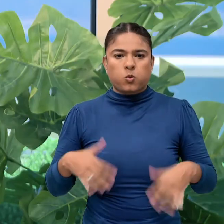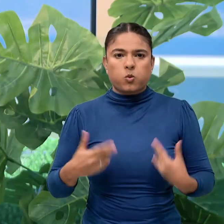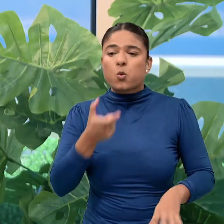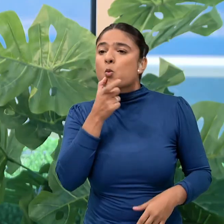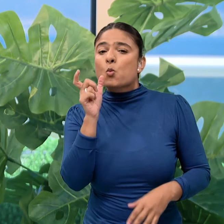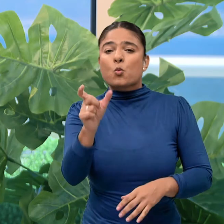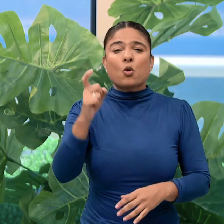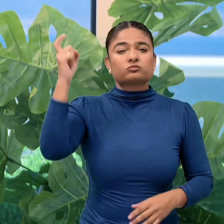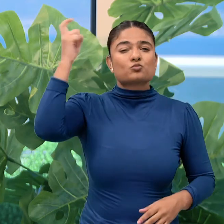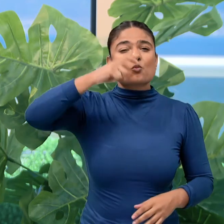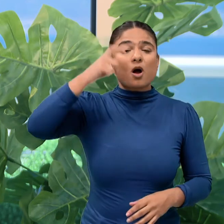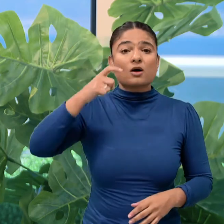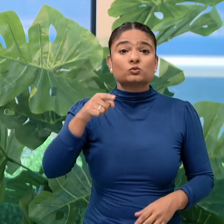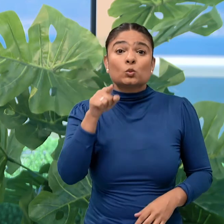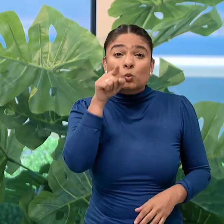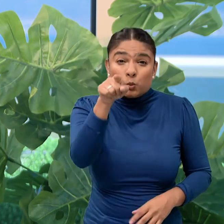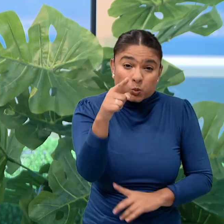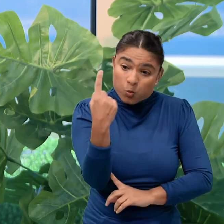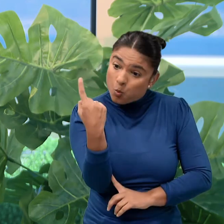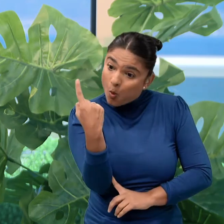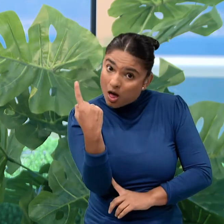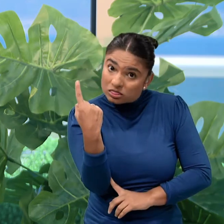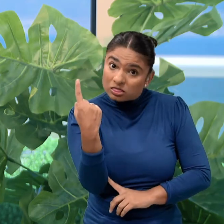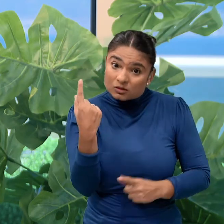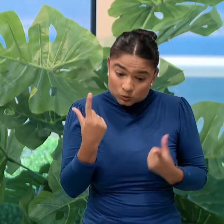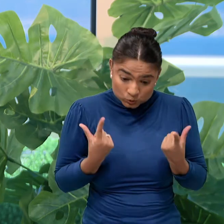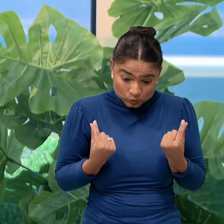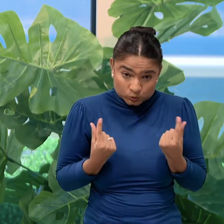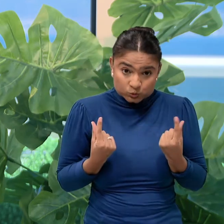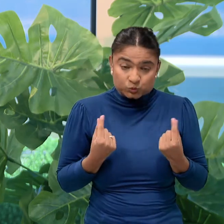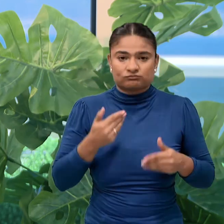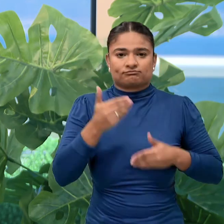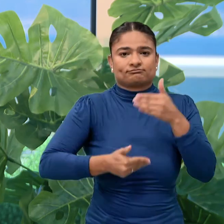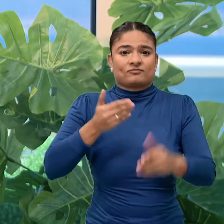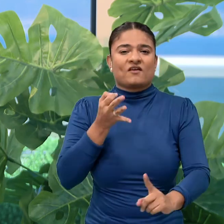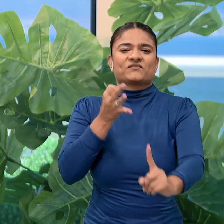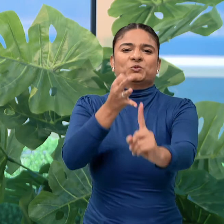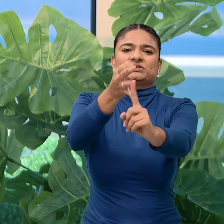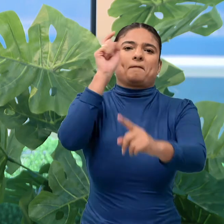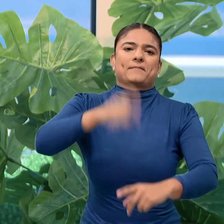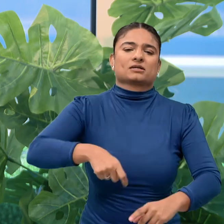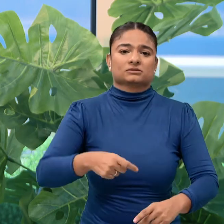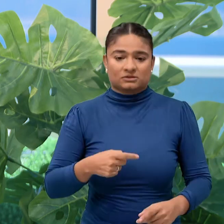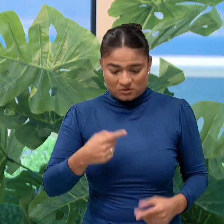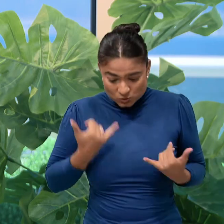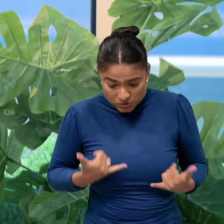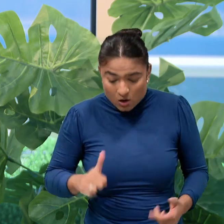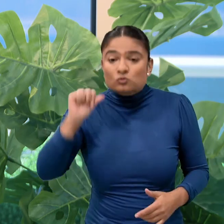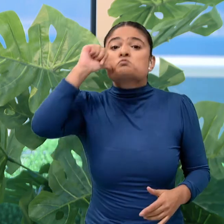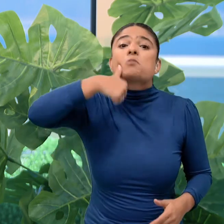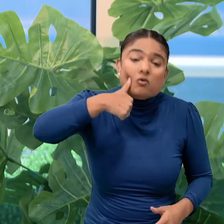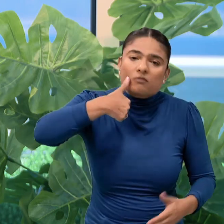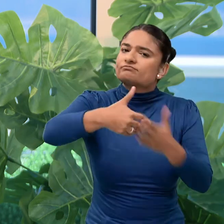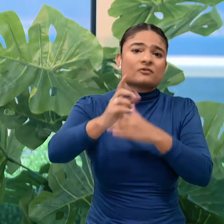And in the wise words of Brandon, you are the only one that can determine your future. Where you are today is not where